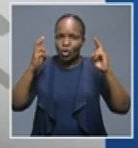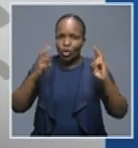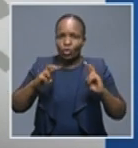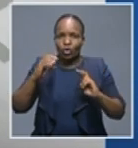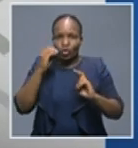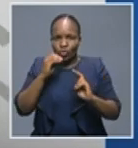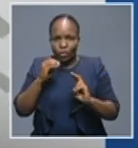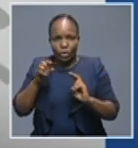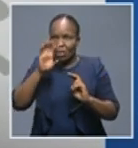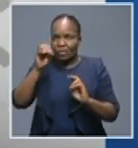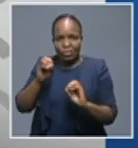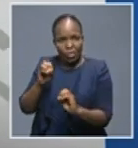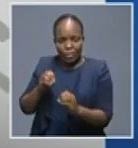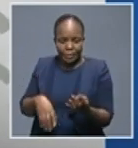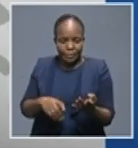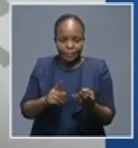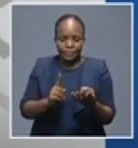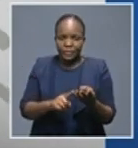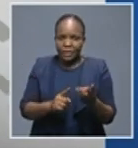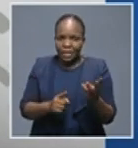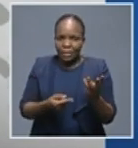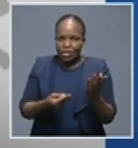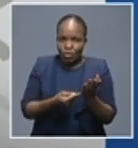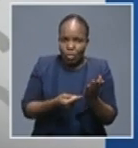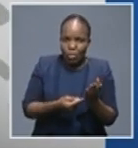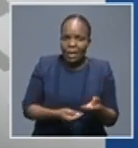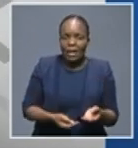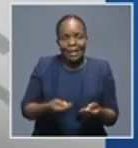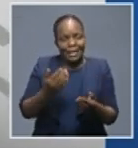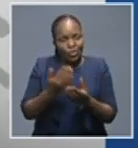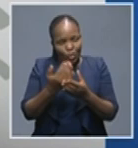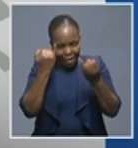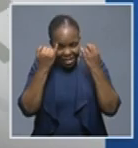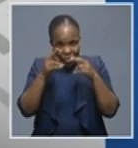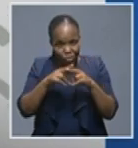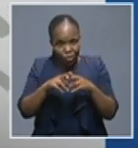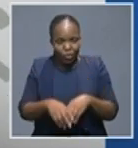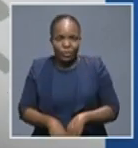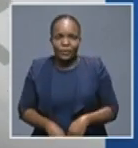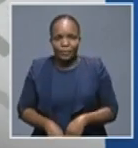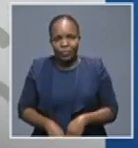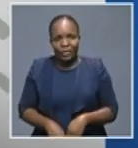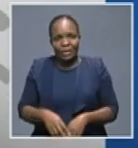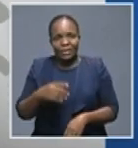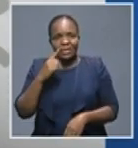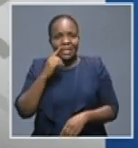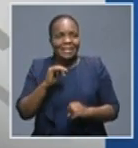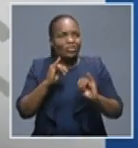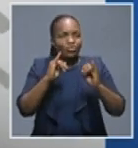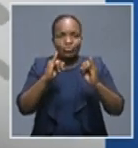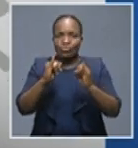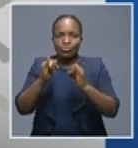finance, technology and innovation, addressing critical legal and institutional